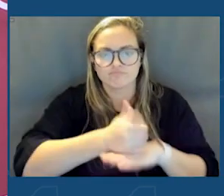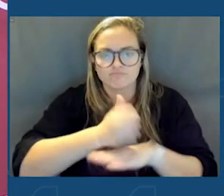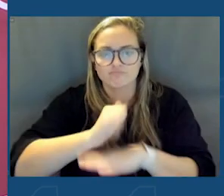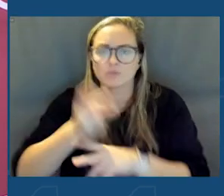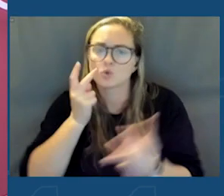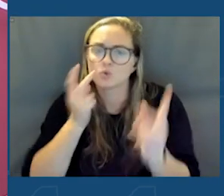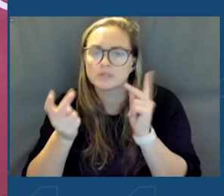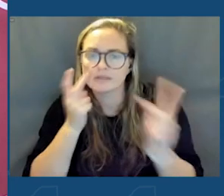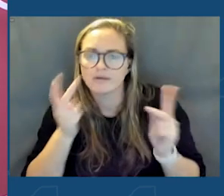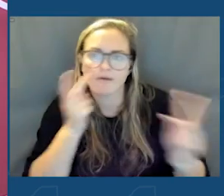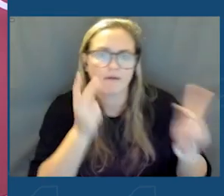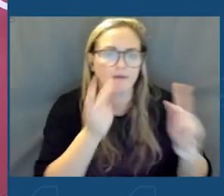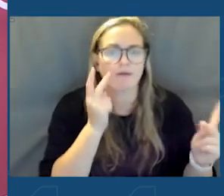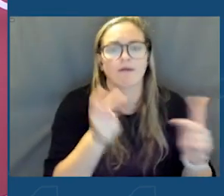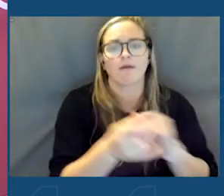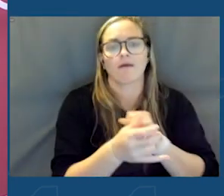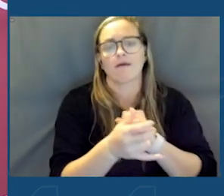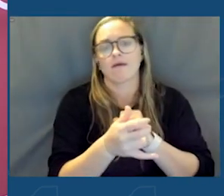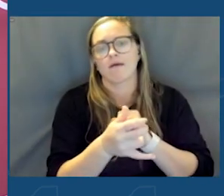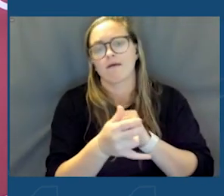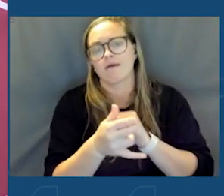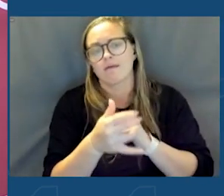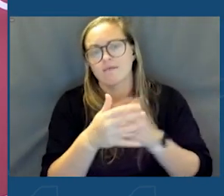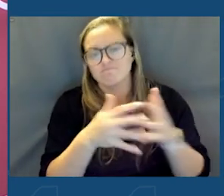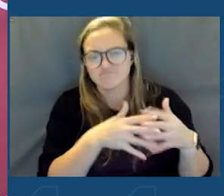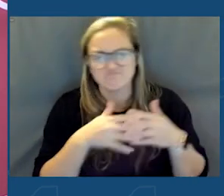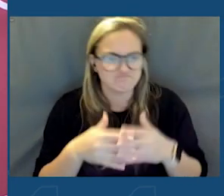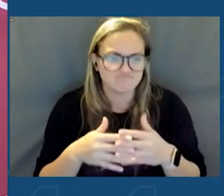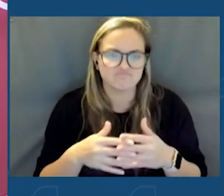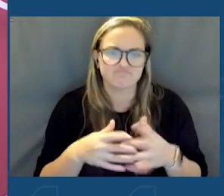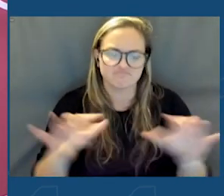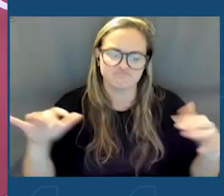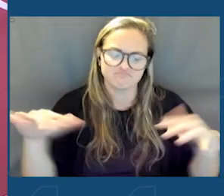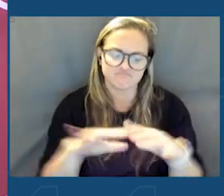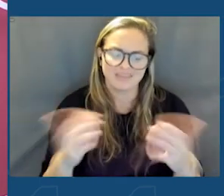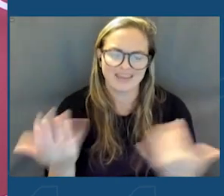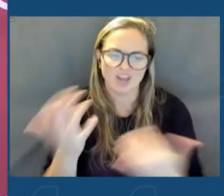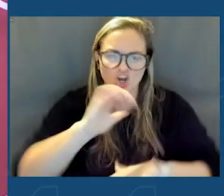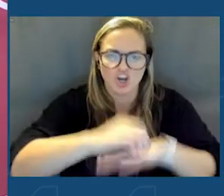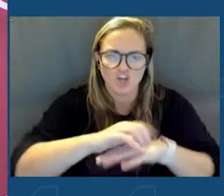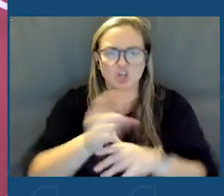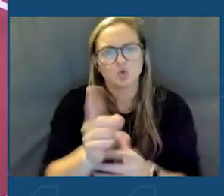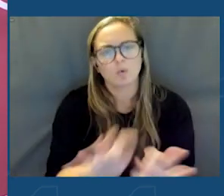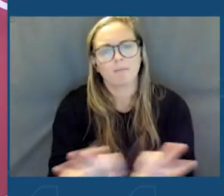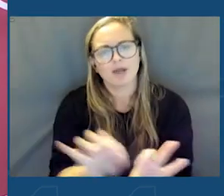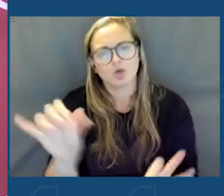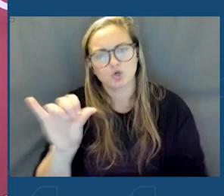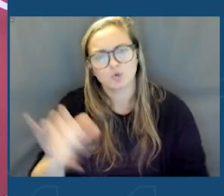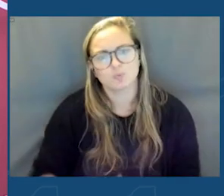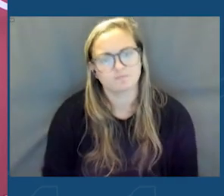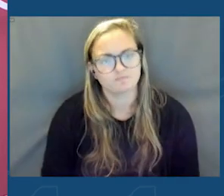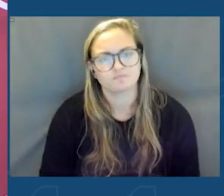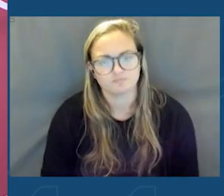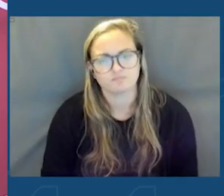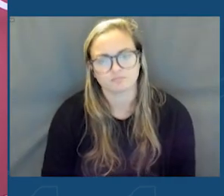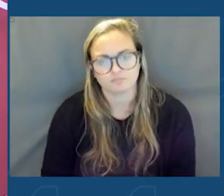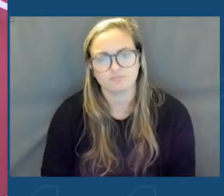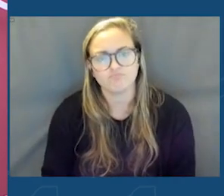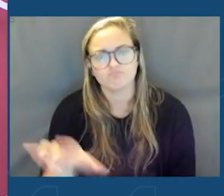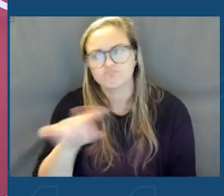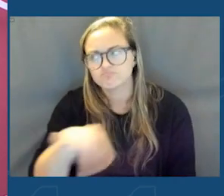America and all the suburbs, you bring them to a neighborhood like this, it says you matter too. You know, your people deserve, your